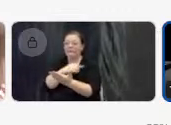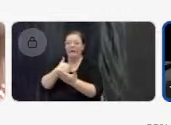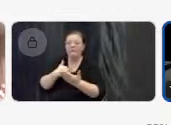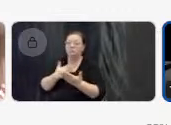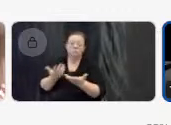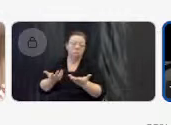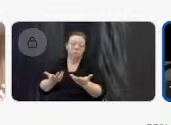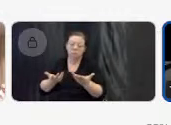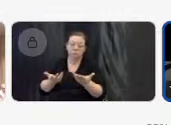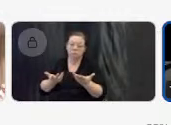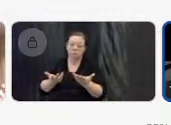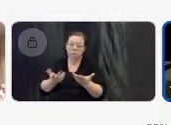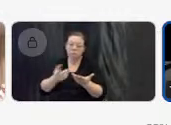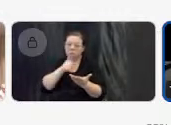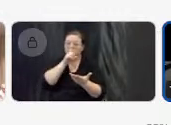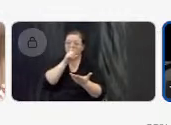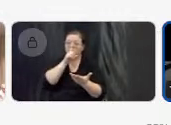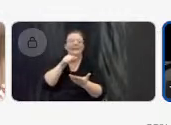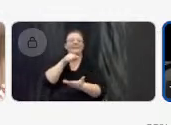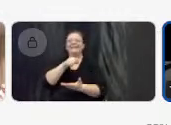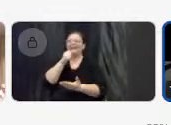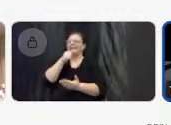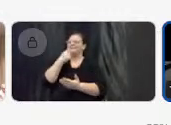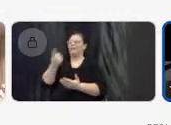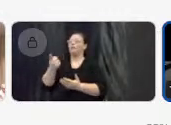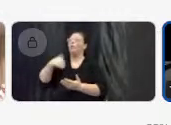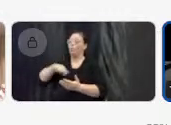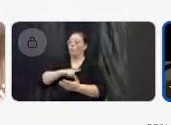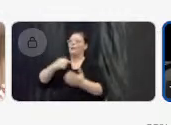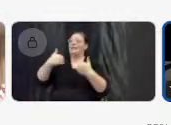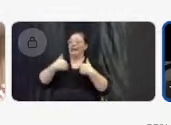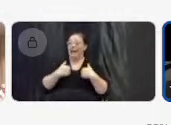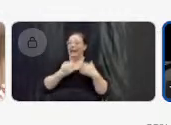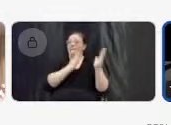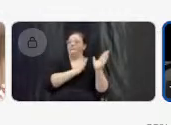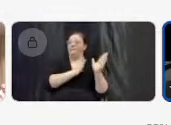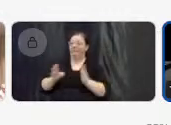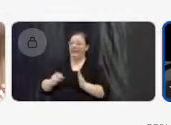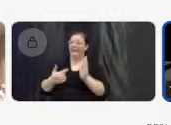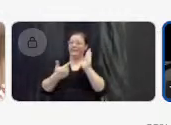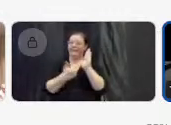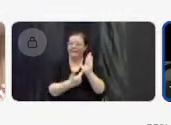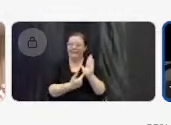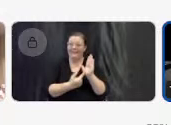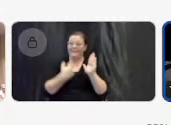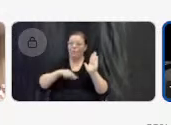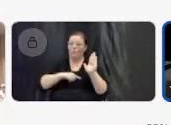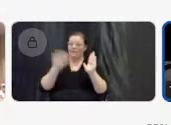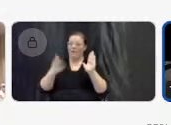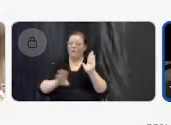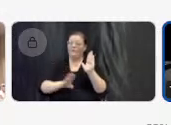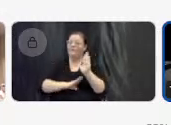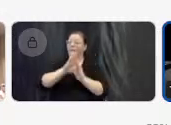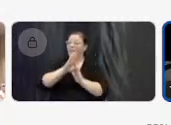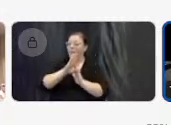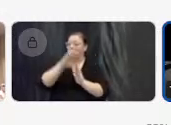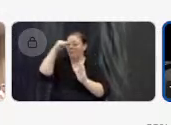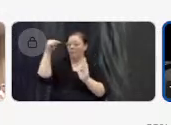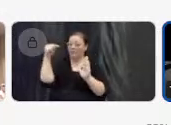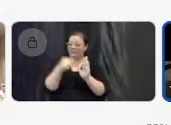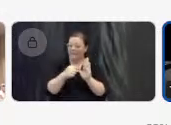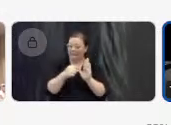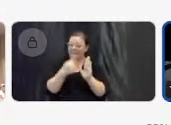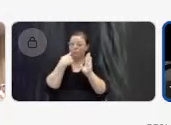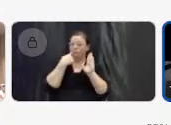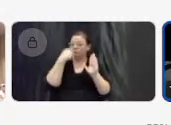has. He doesn't tell you, we have a plan that we've developed, and in order for that plan